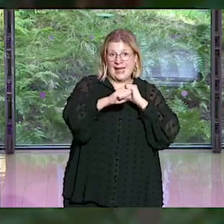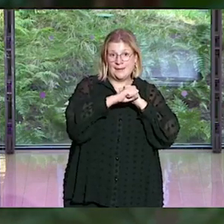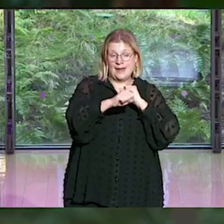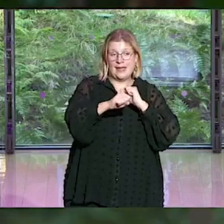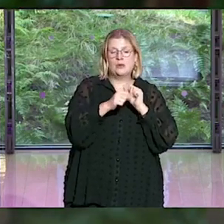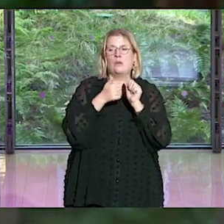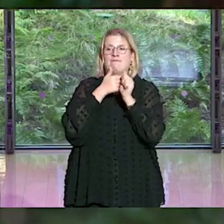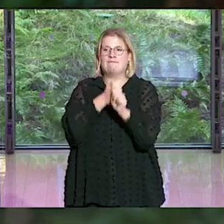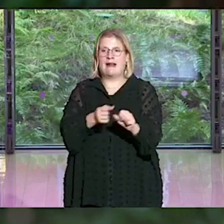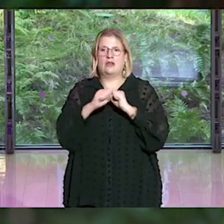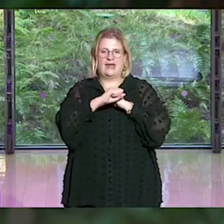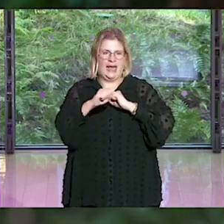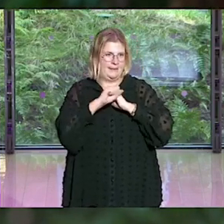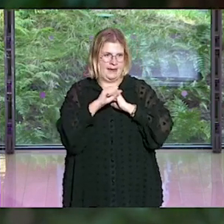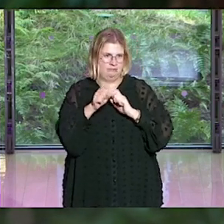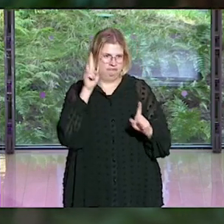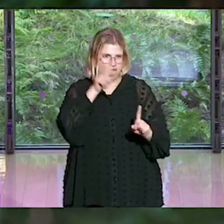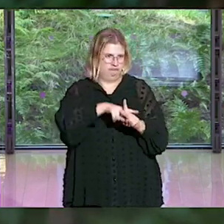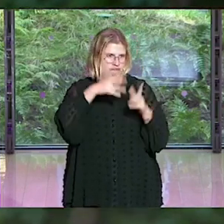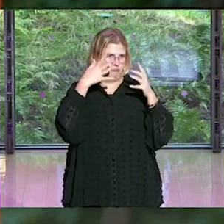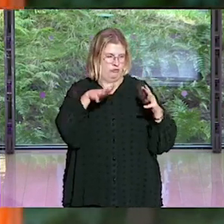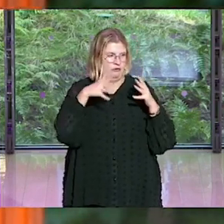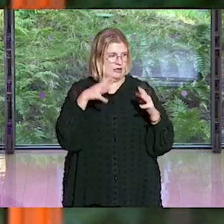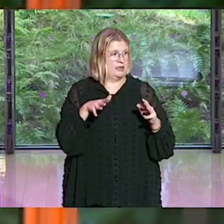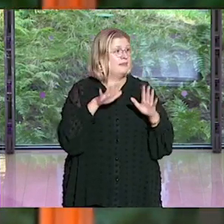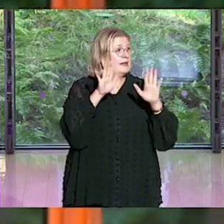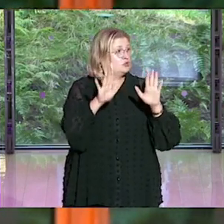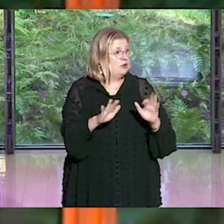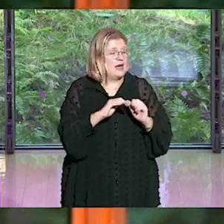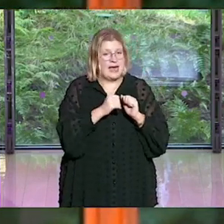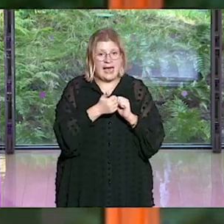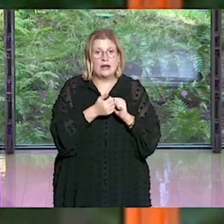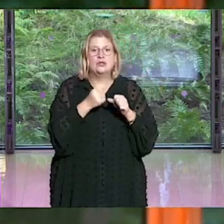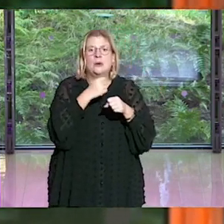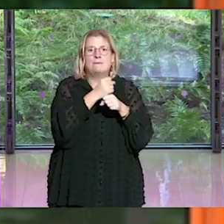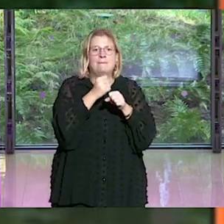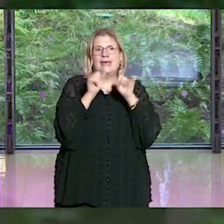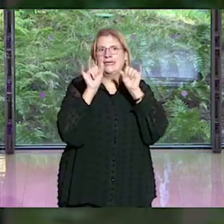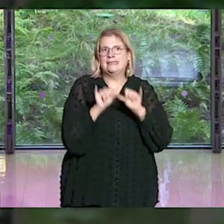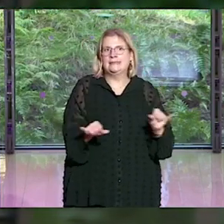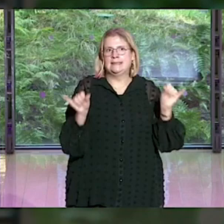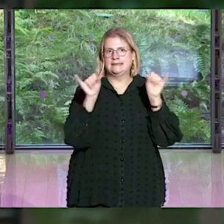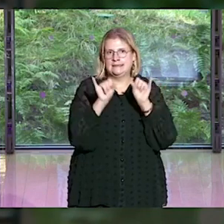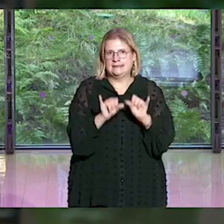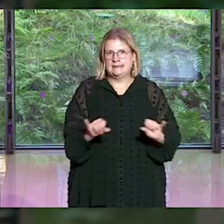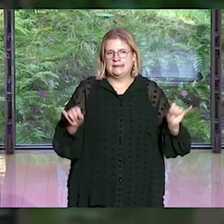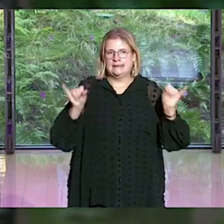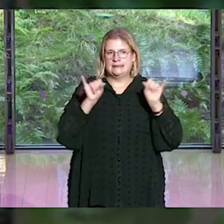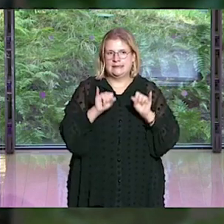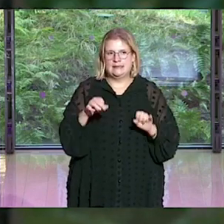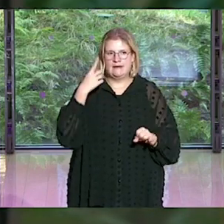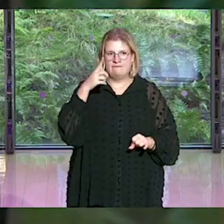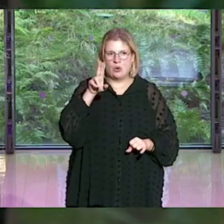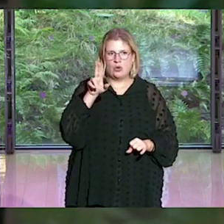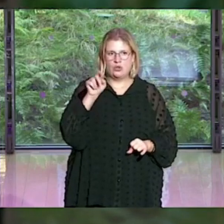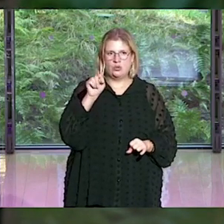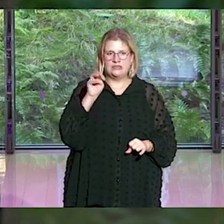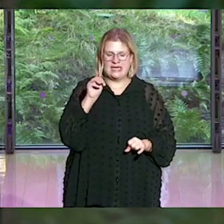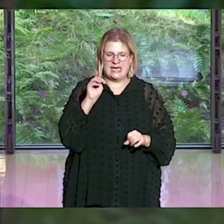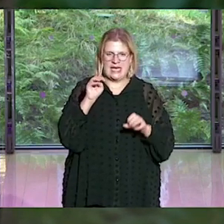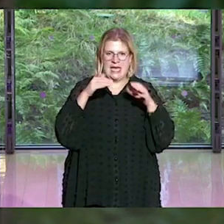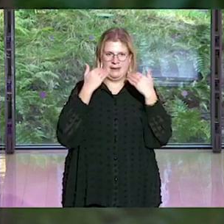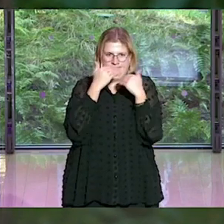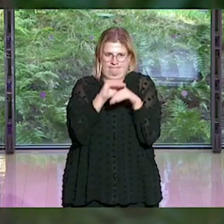the campaign is that you gave it. So that's a great way to create consistency in those UTM parameters,